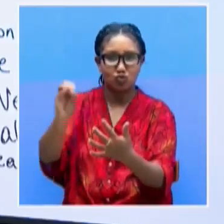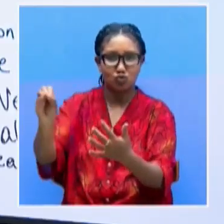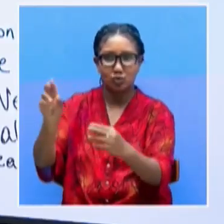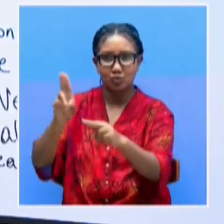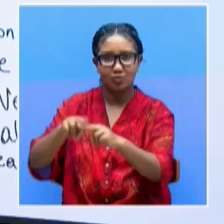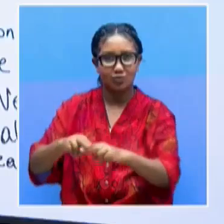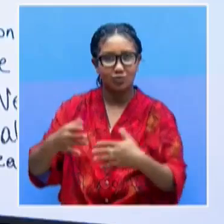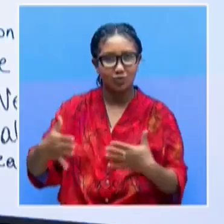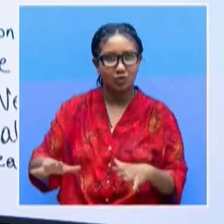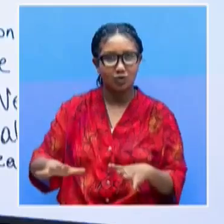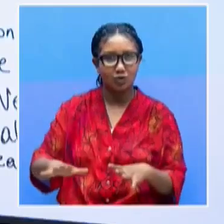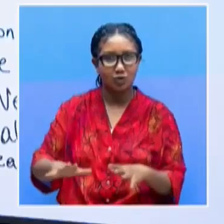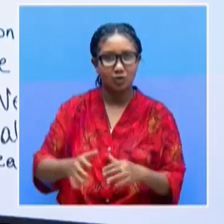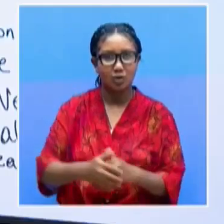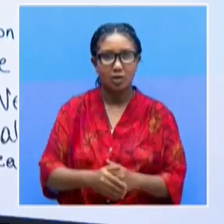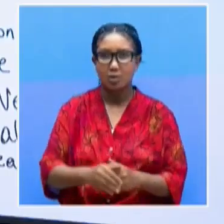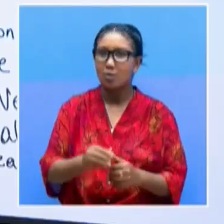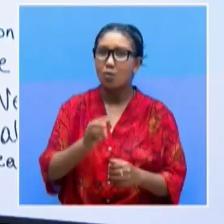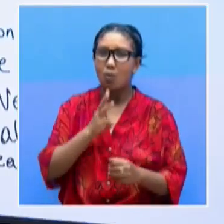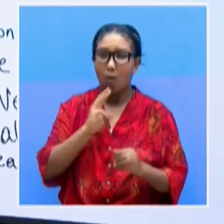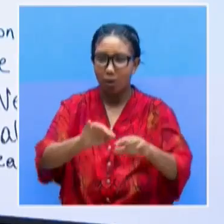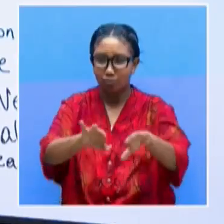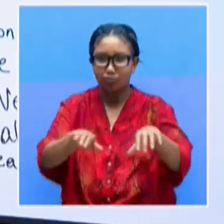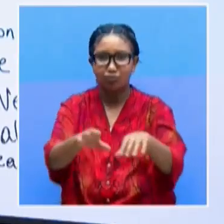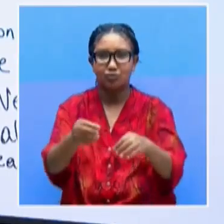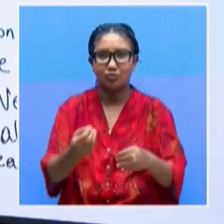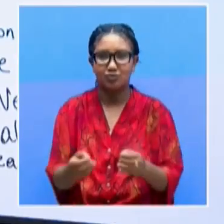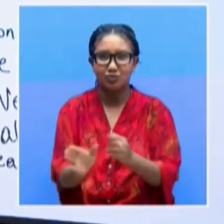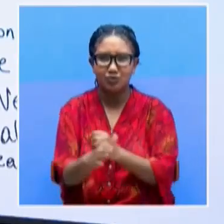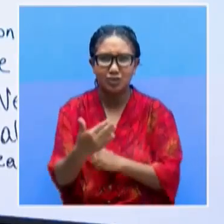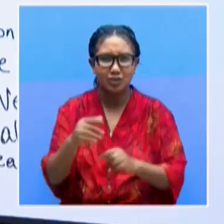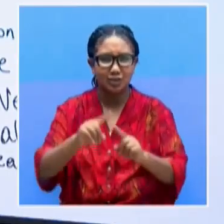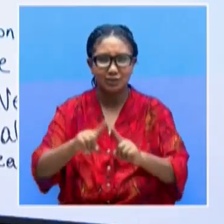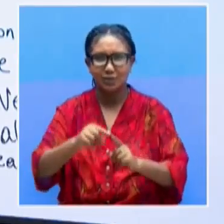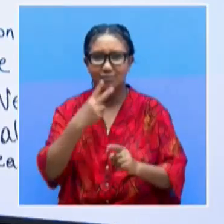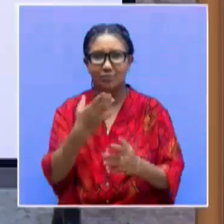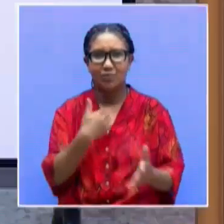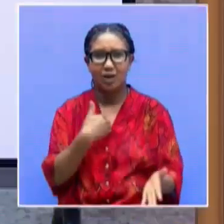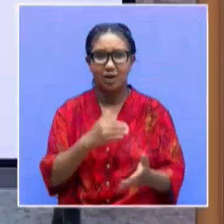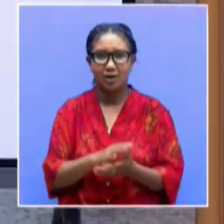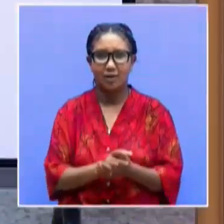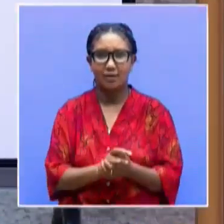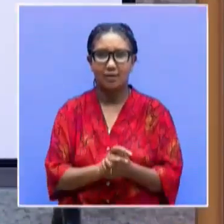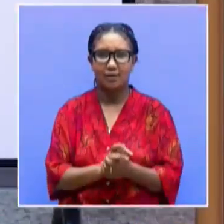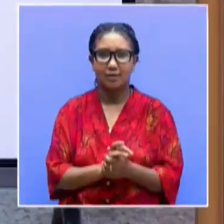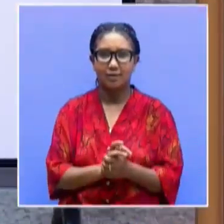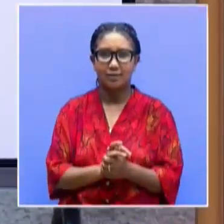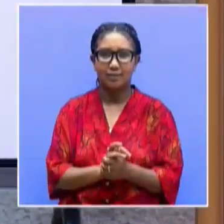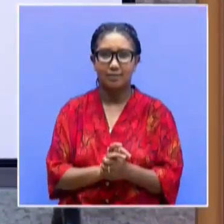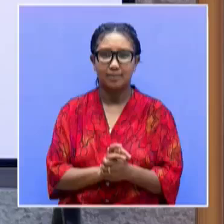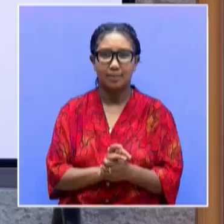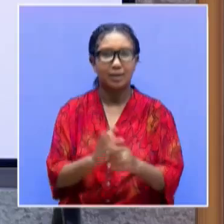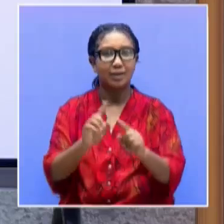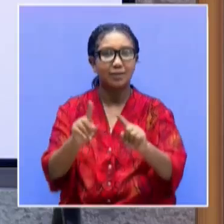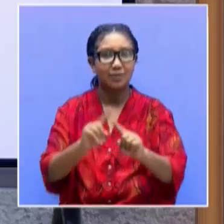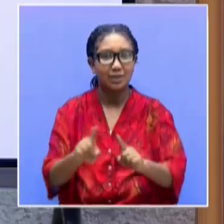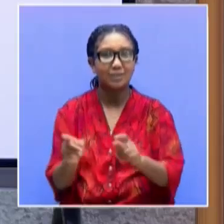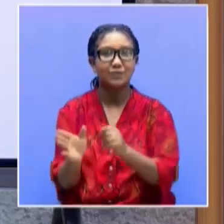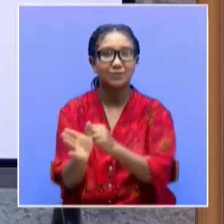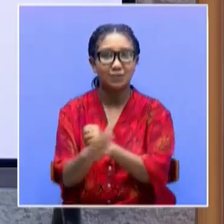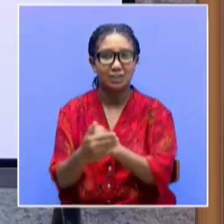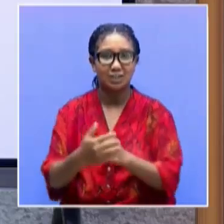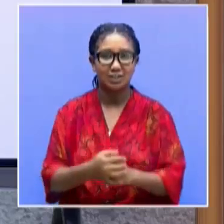was also an aquarium. You can also visit fishes, different fishes, yeah? And, different